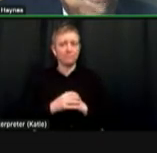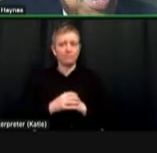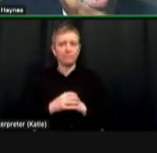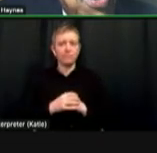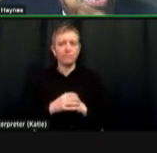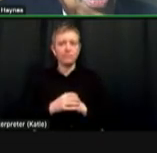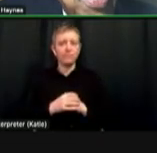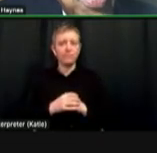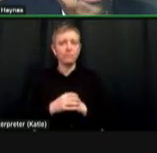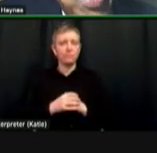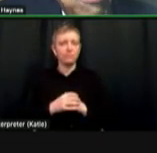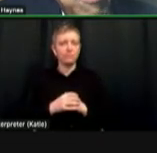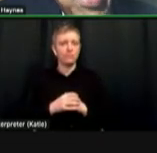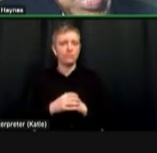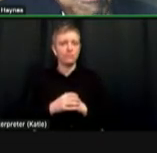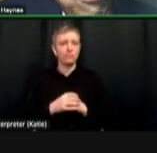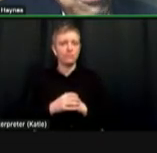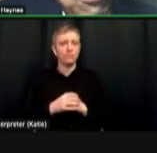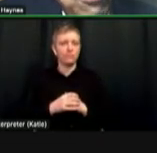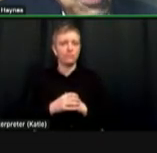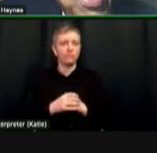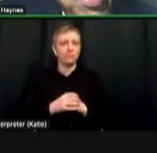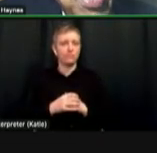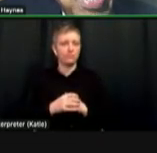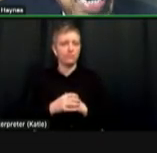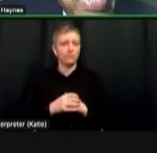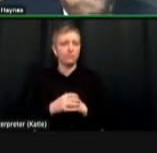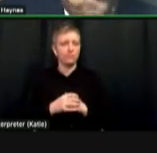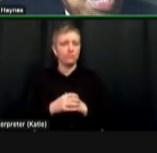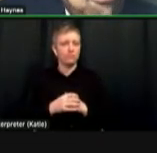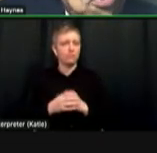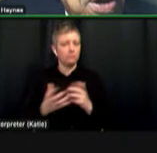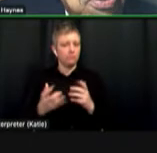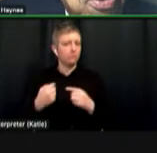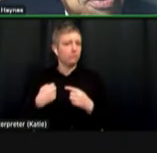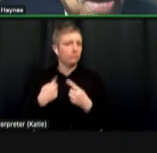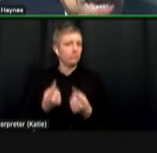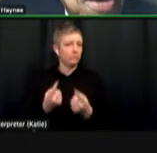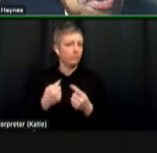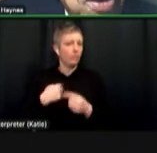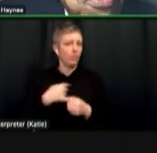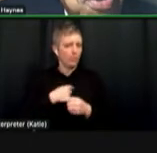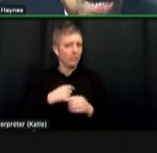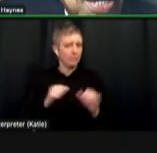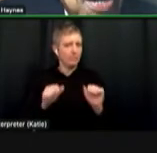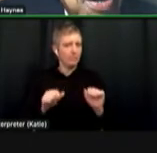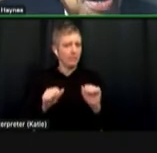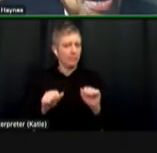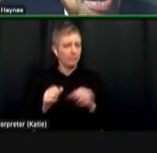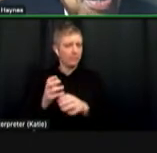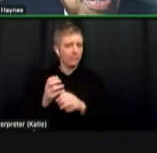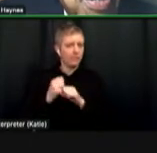Senator Avell Gardley, we've been able to have transcripts of cases that